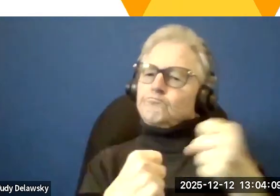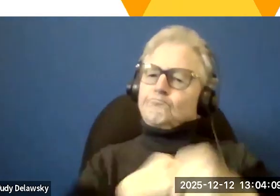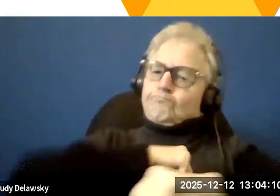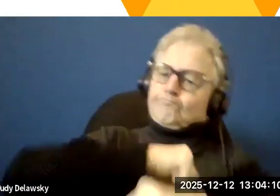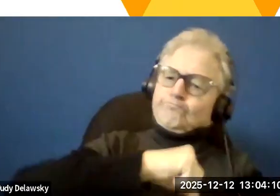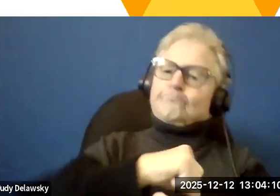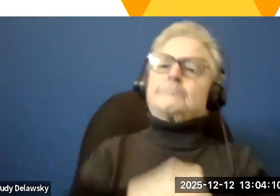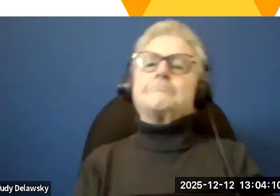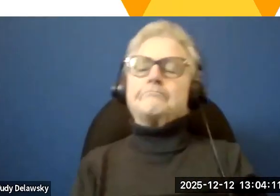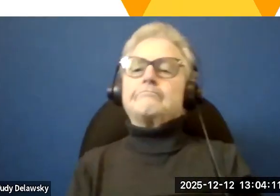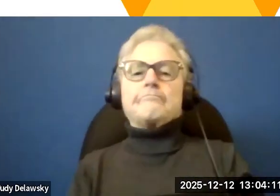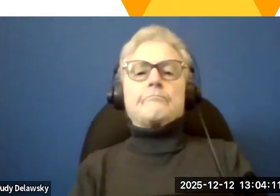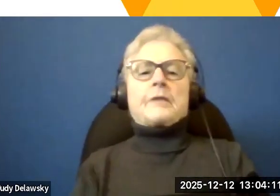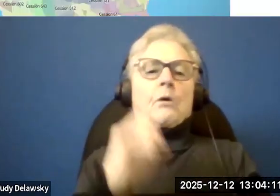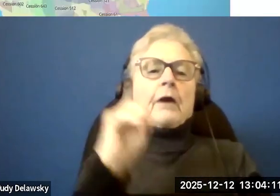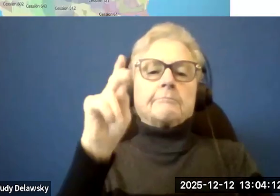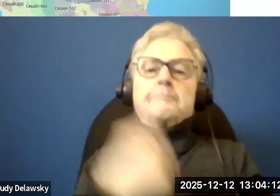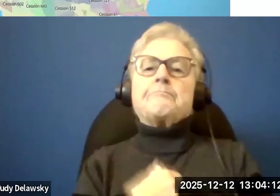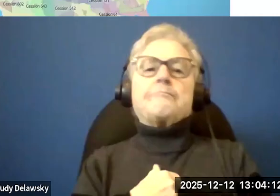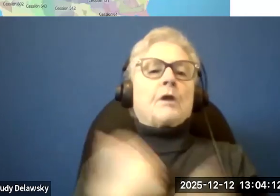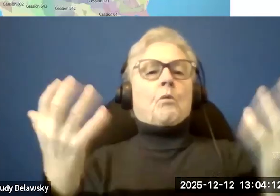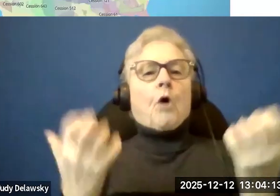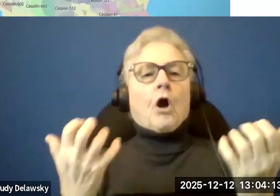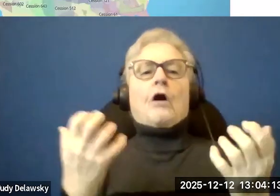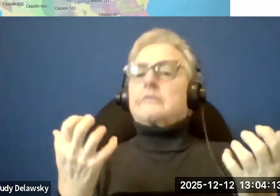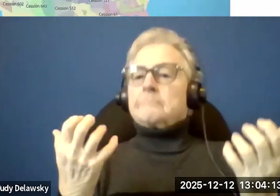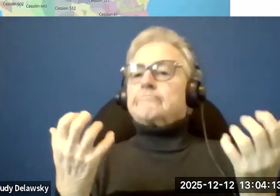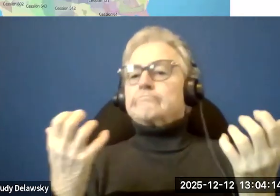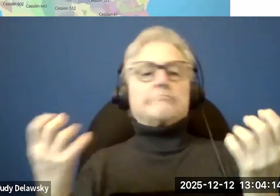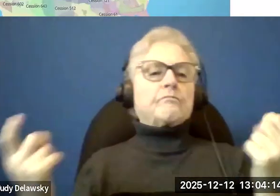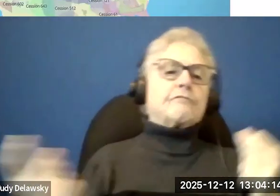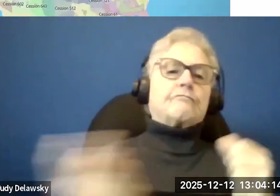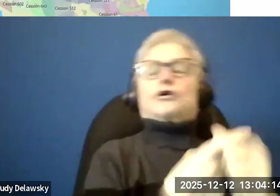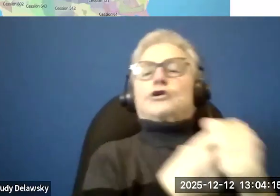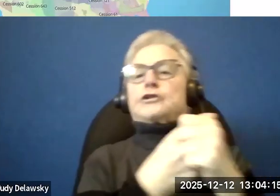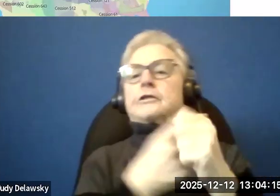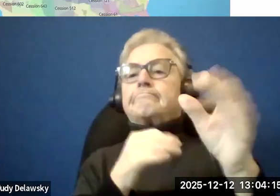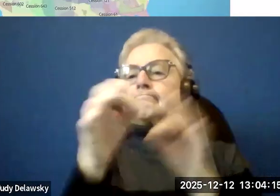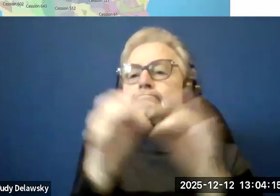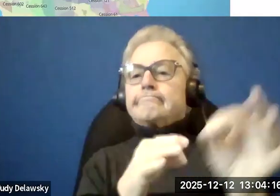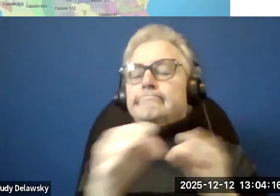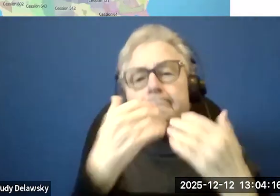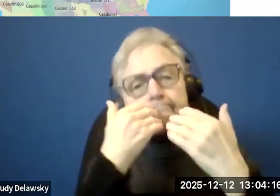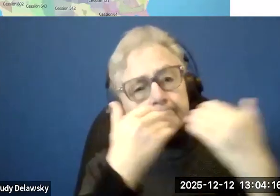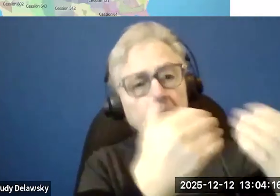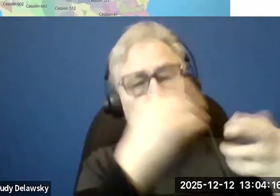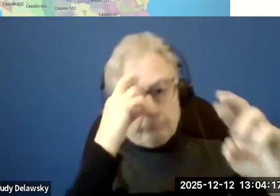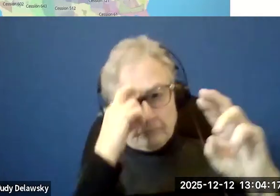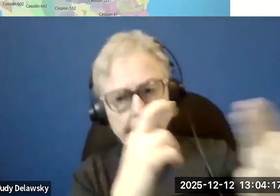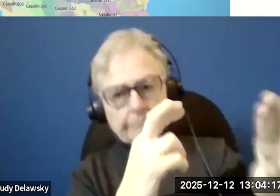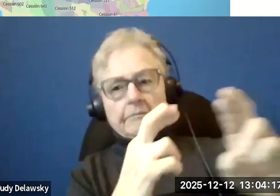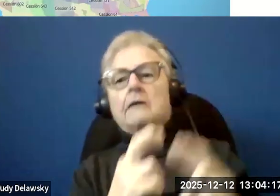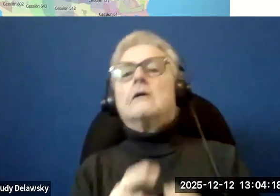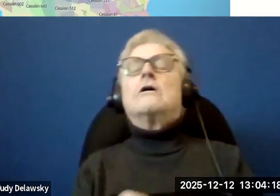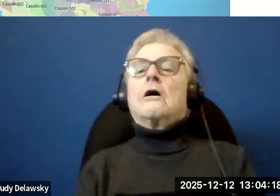few moments. I just want to first acknowledge with gratitude and respect that we'd like to begin